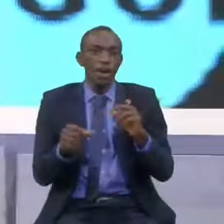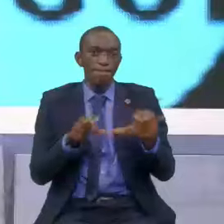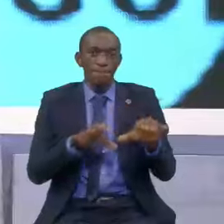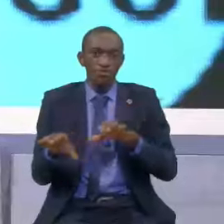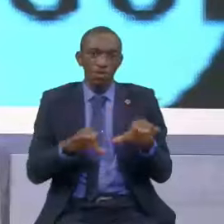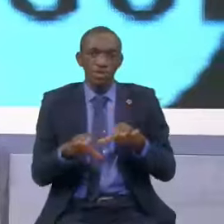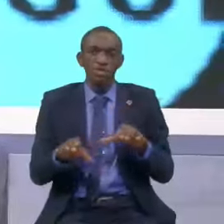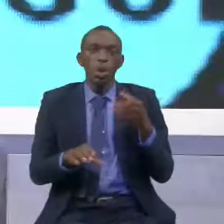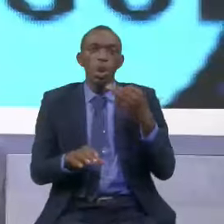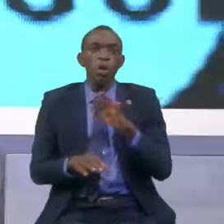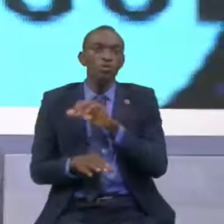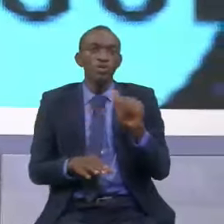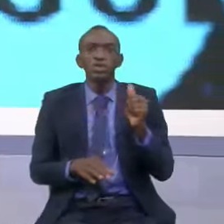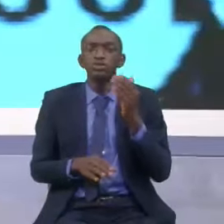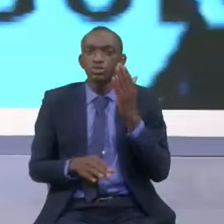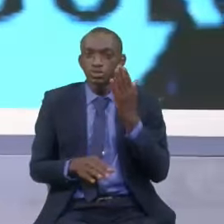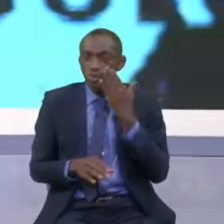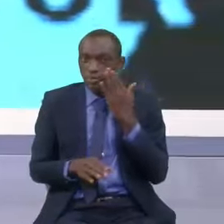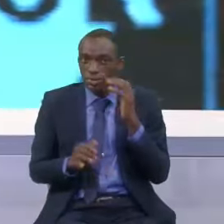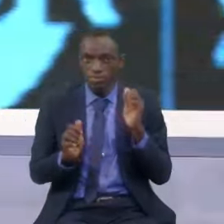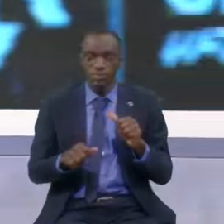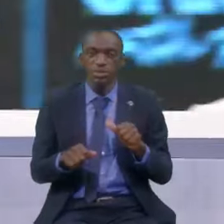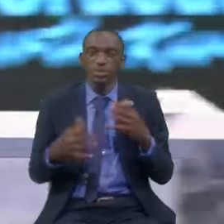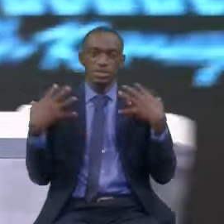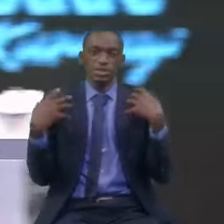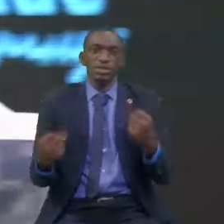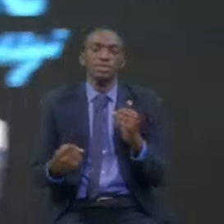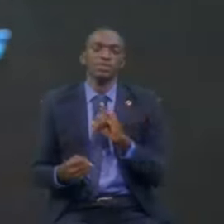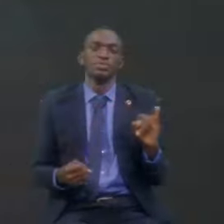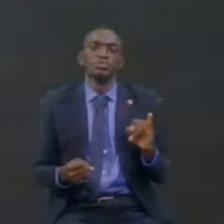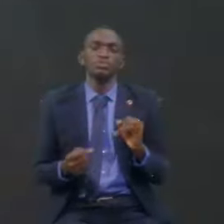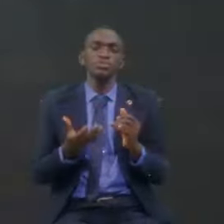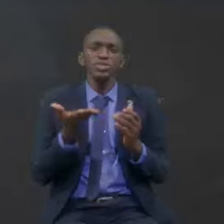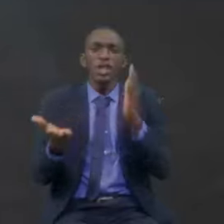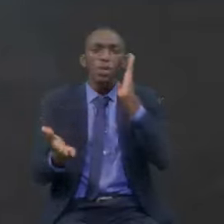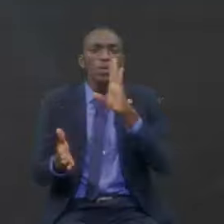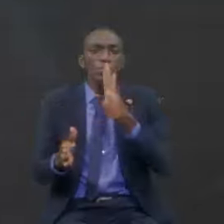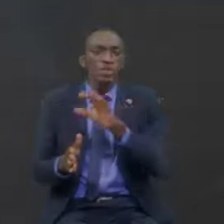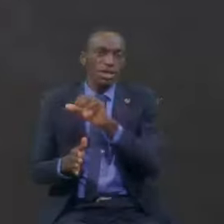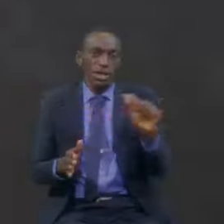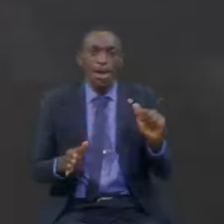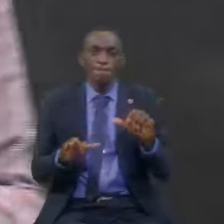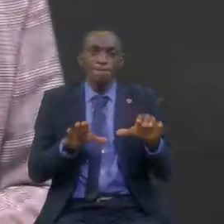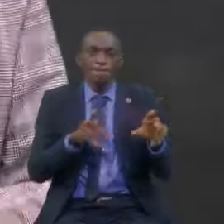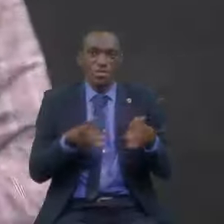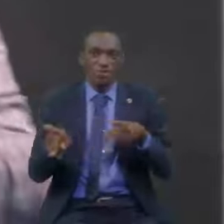a notable healing. There's going to be a performance in your body